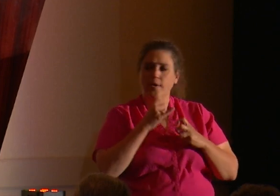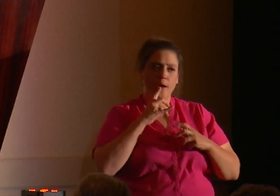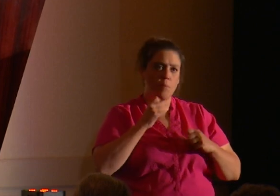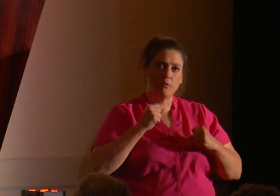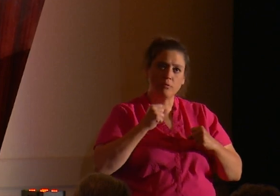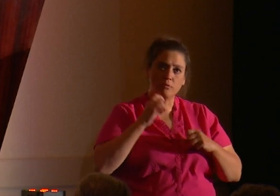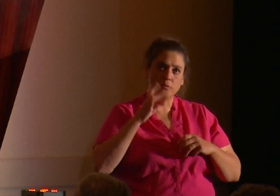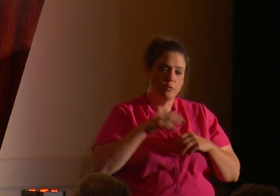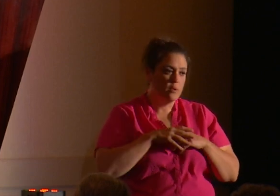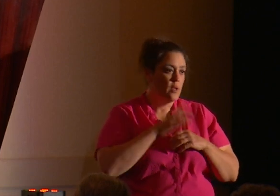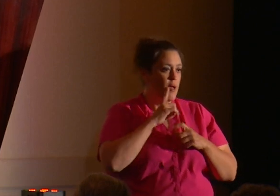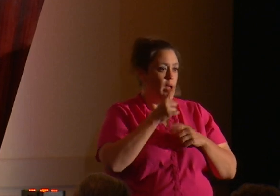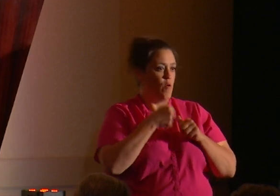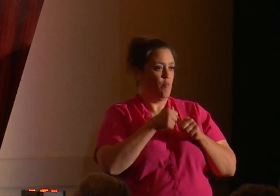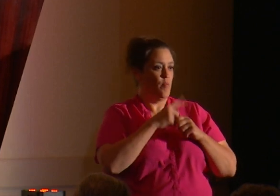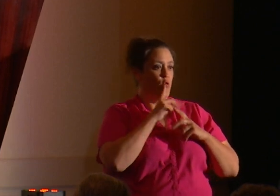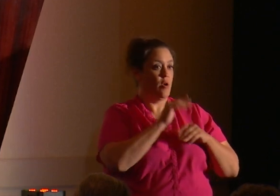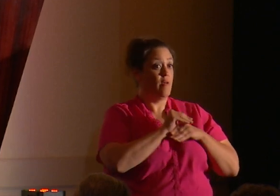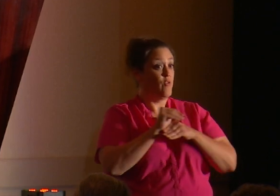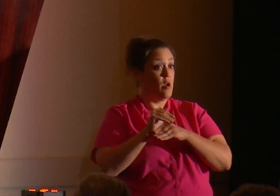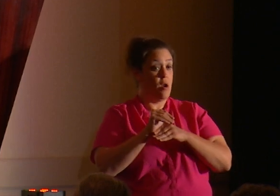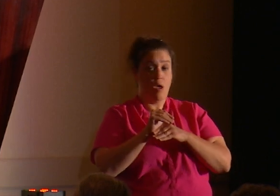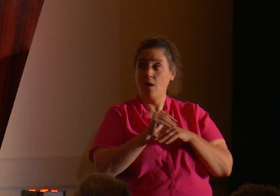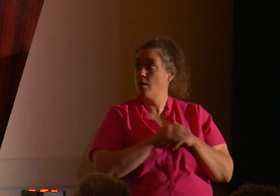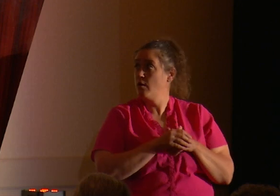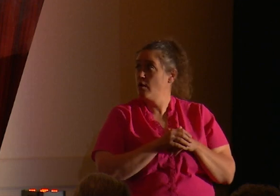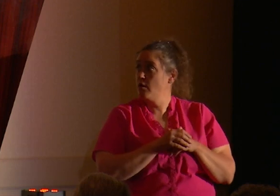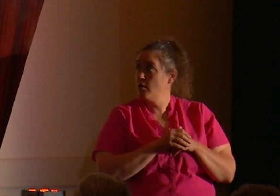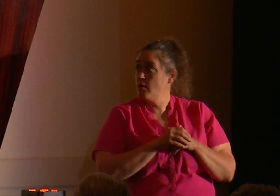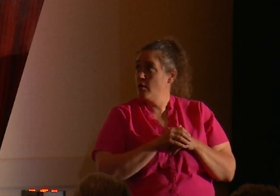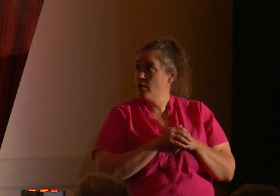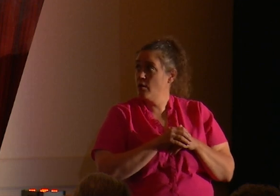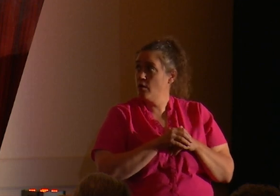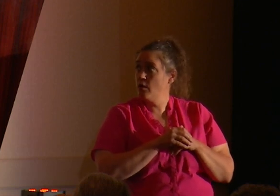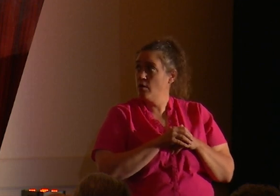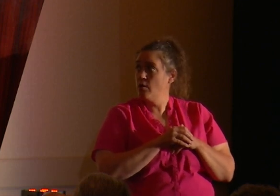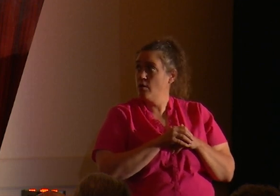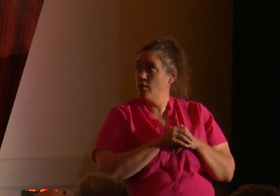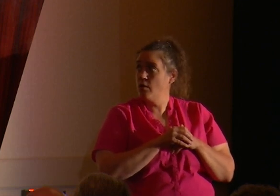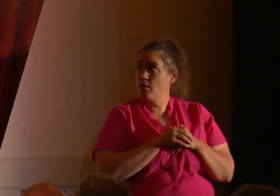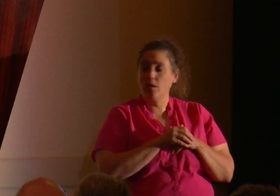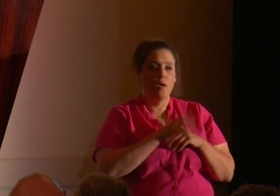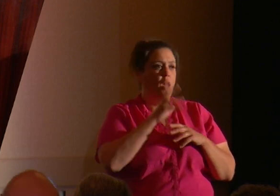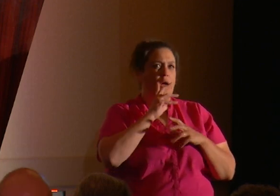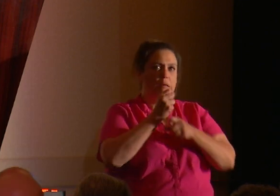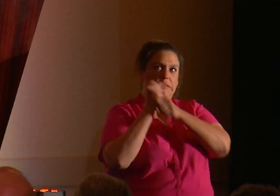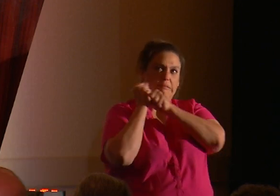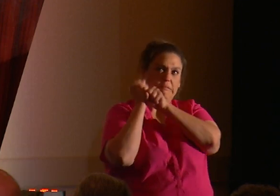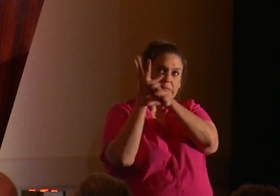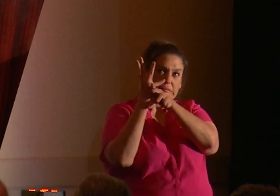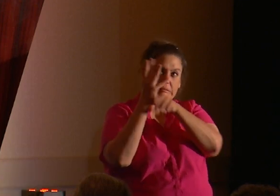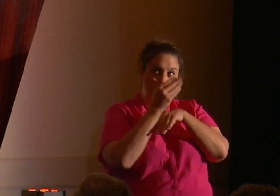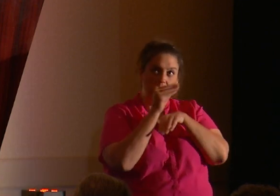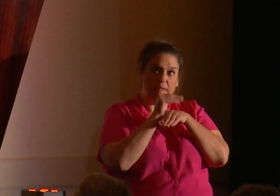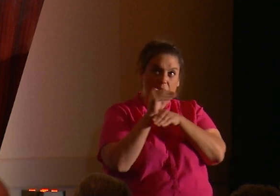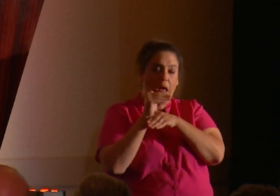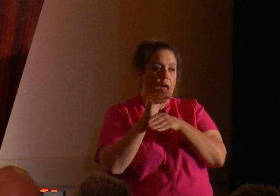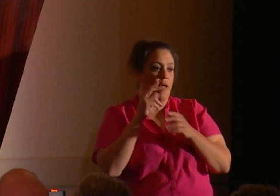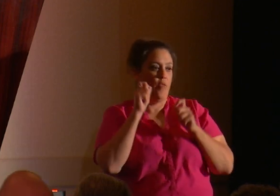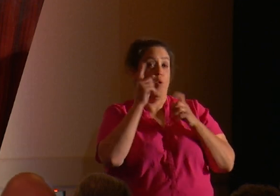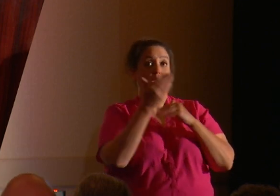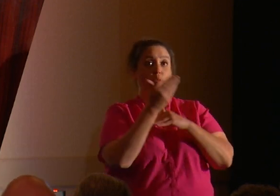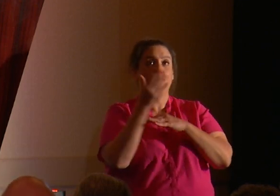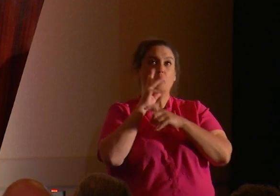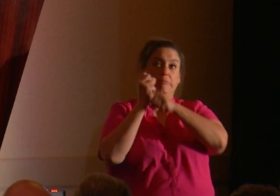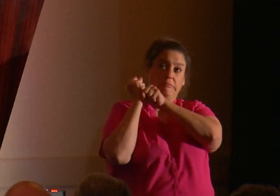oh. I used to, every night, I remember this, every night before I go to bed, I would curse God out. And when I woke up, I would curse God out again. And then I would call my friend and tell him I